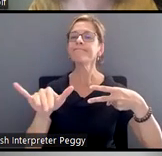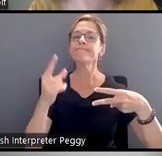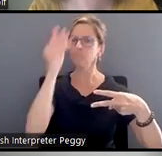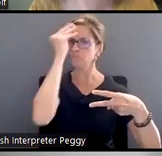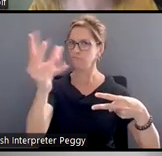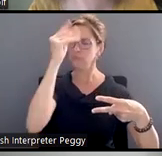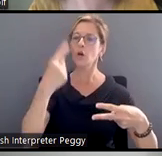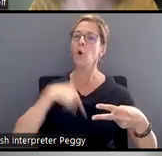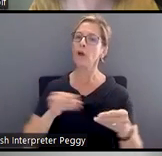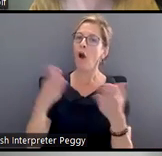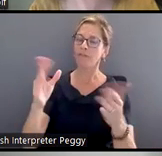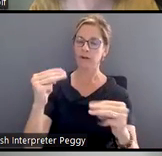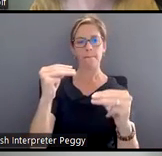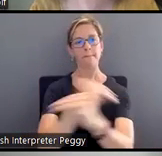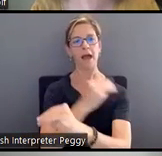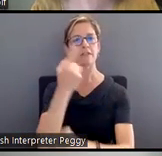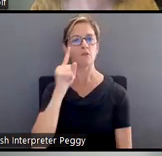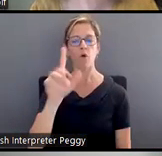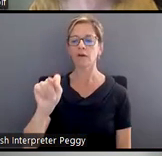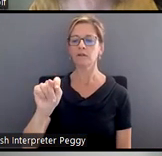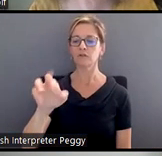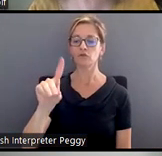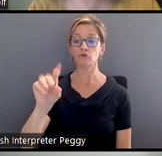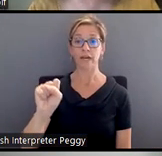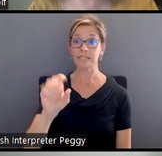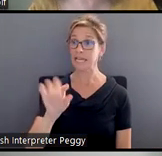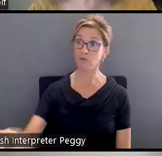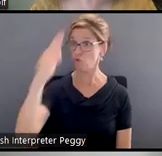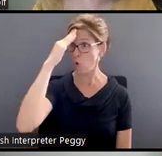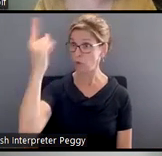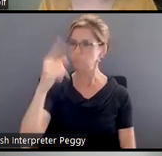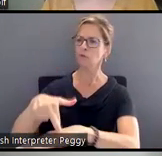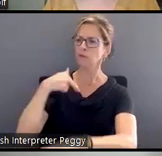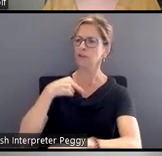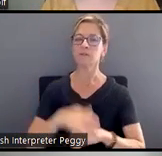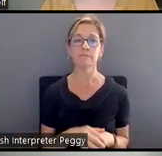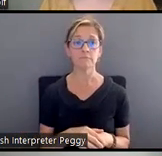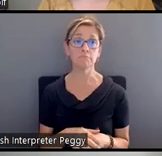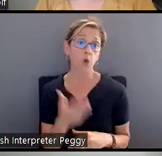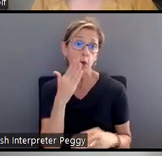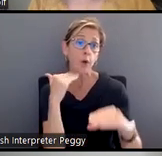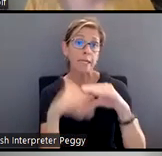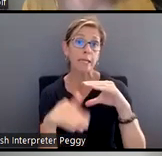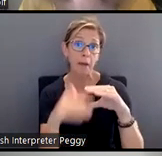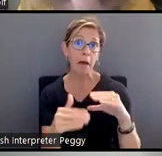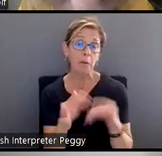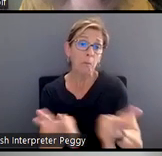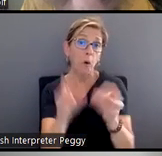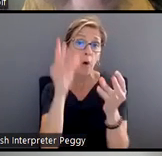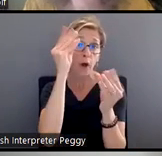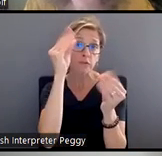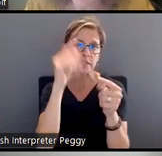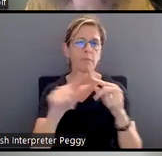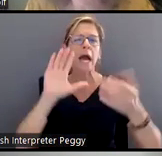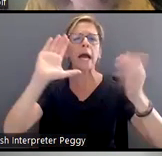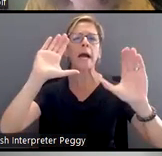course starting in January if you have anyone to refer. That's not a bad email. That's really good to know. But look at the next